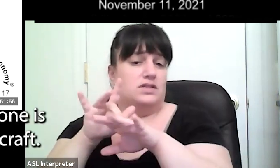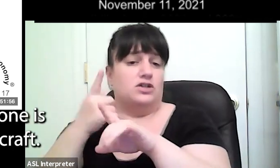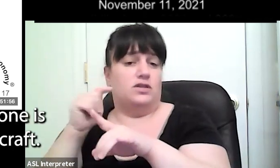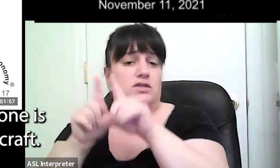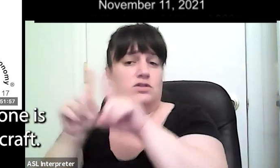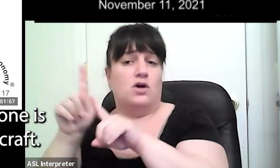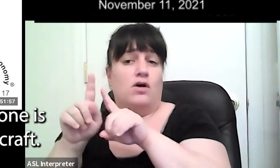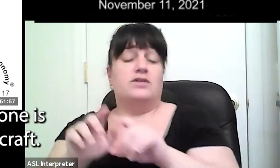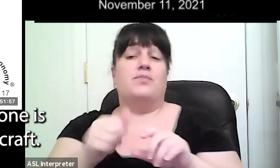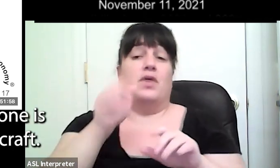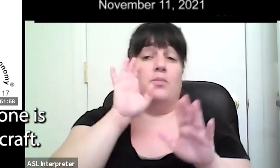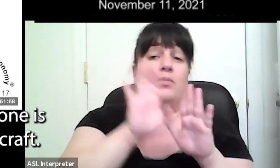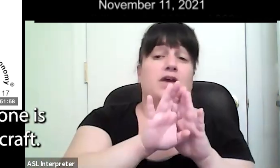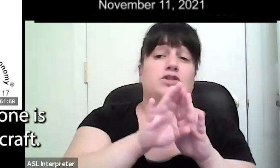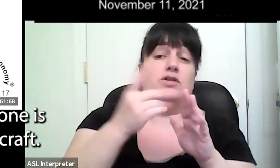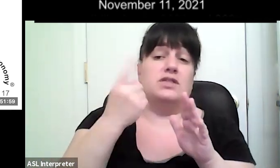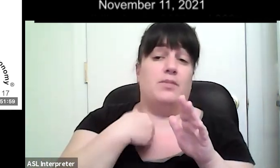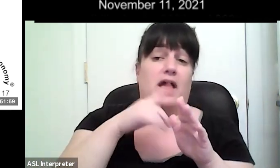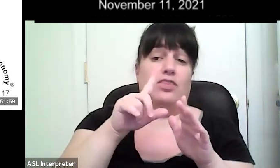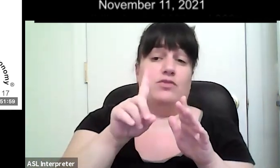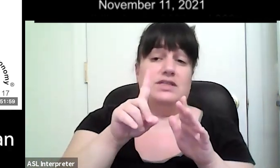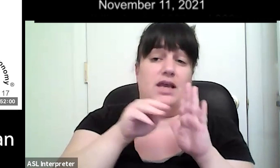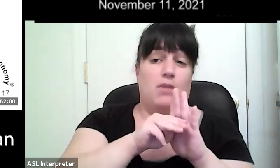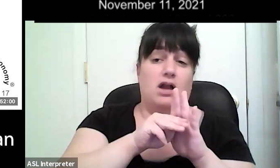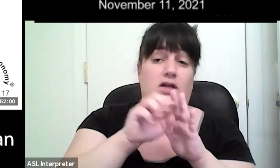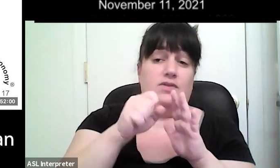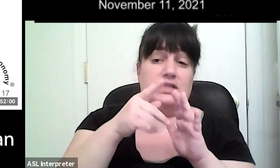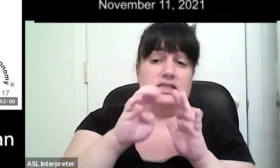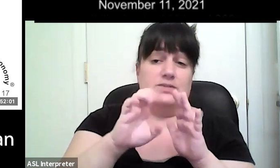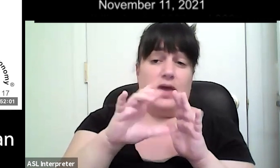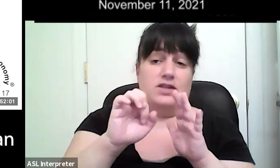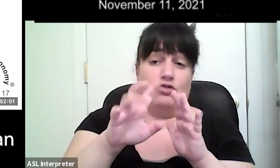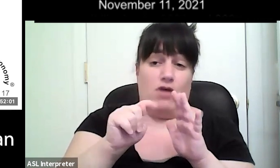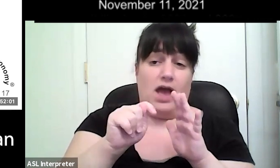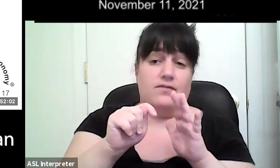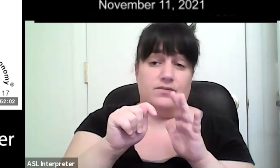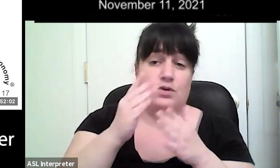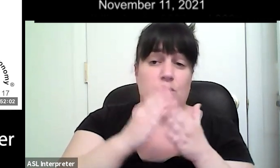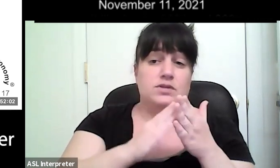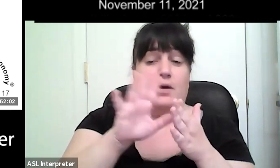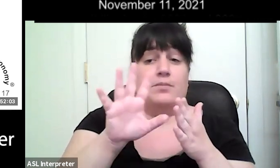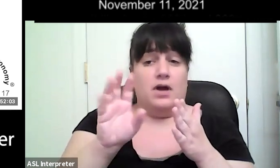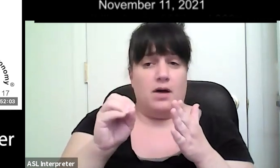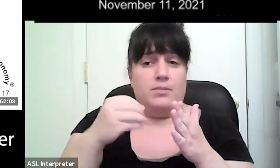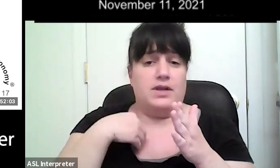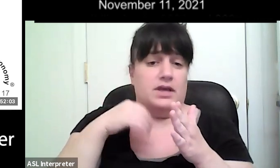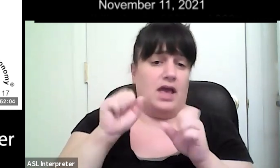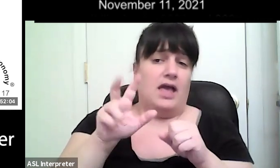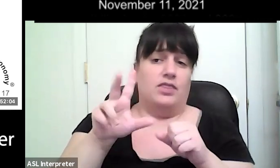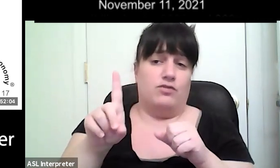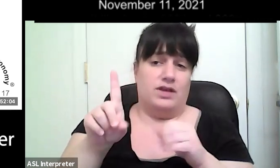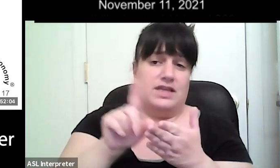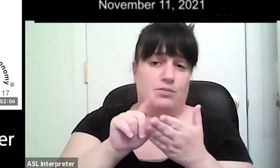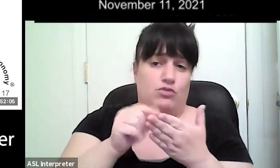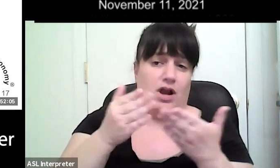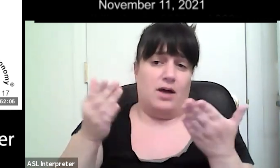someone is holding a 3D model of a spacecraft. So as we know, there are companies that can 3D print objects for you if